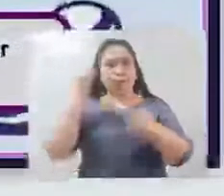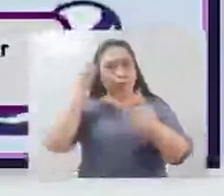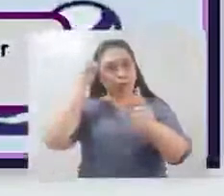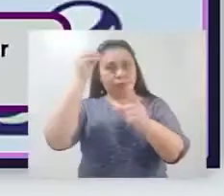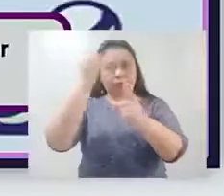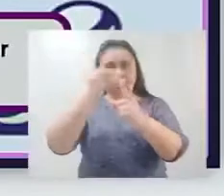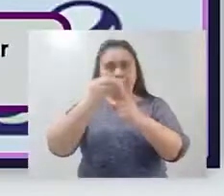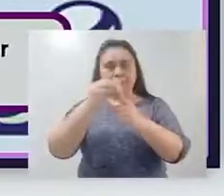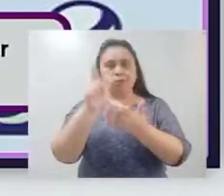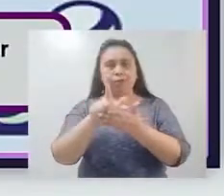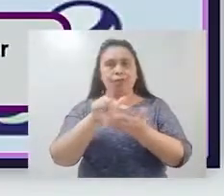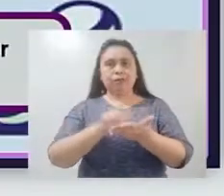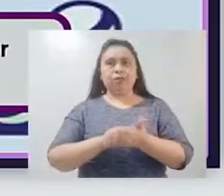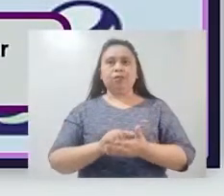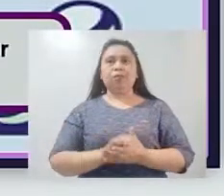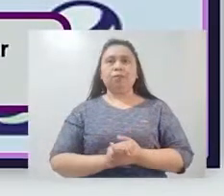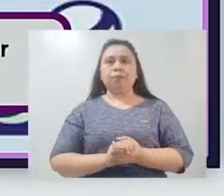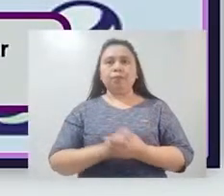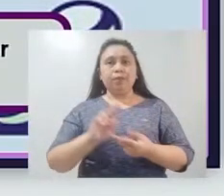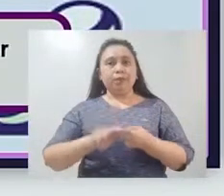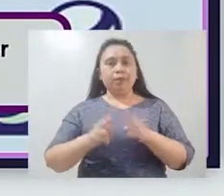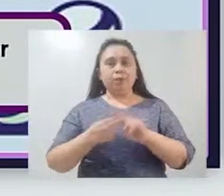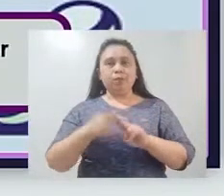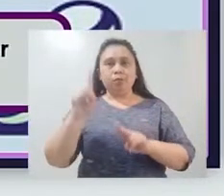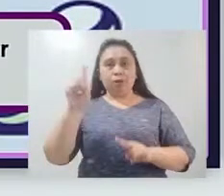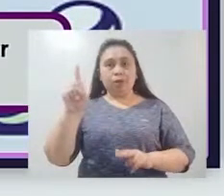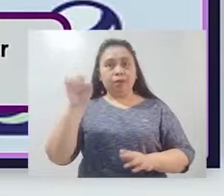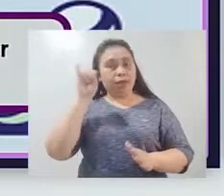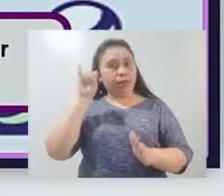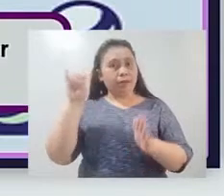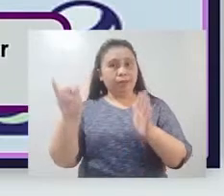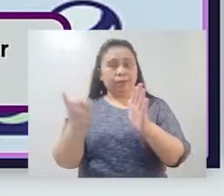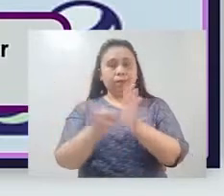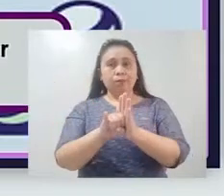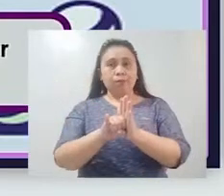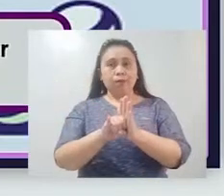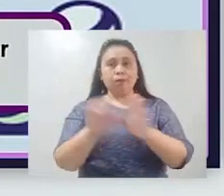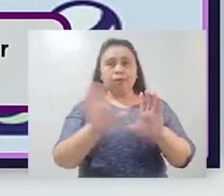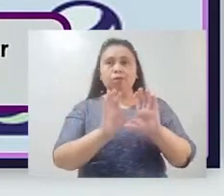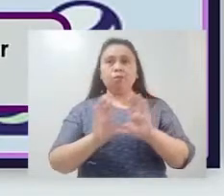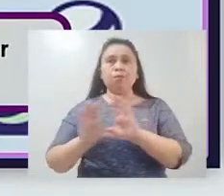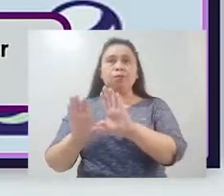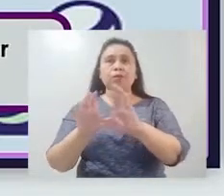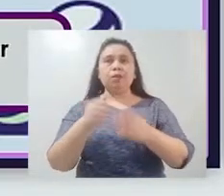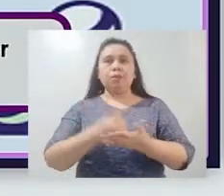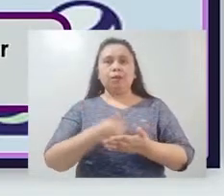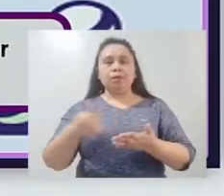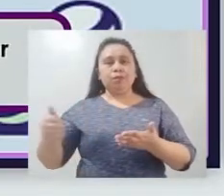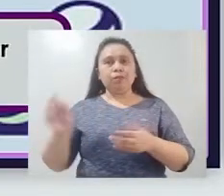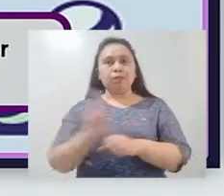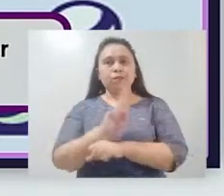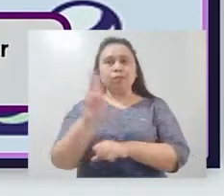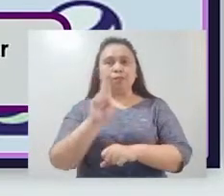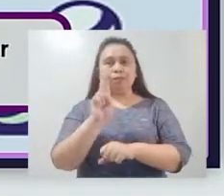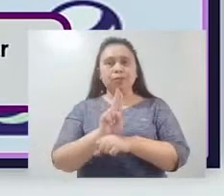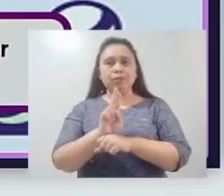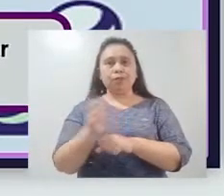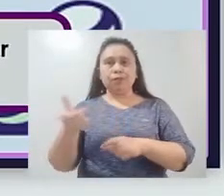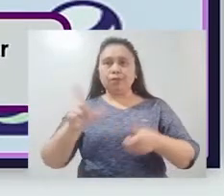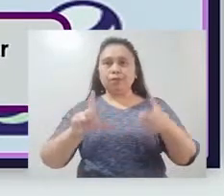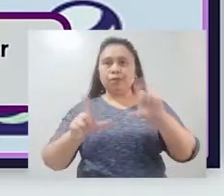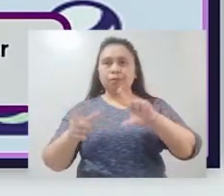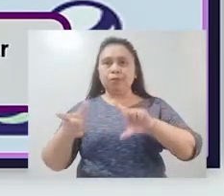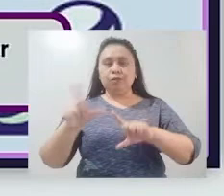lesson. Number 1, identify the common apparatus used in the